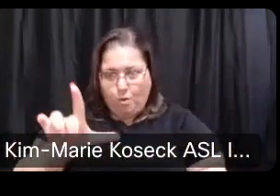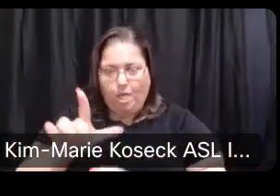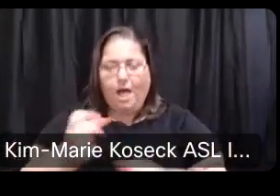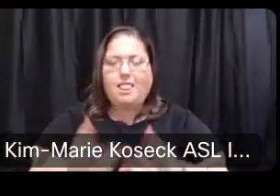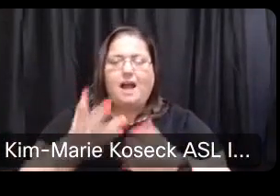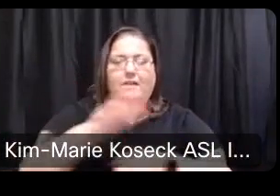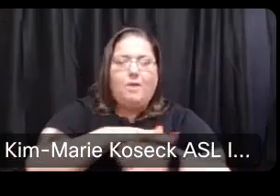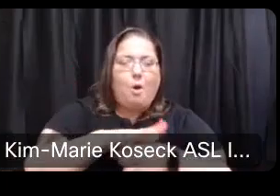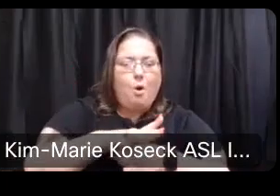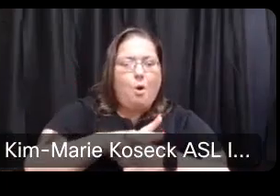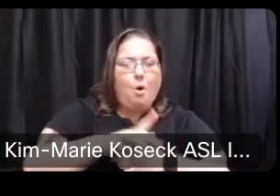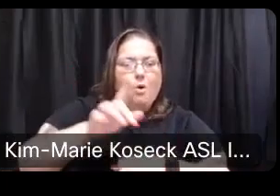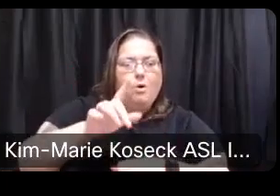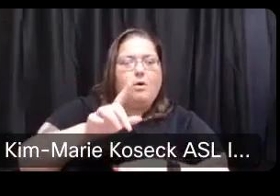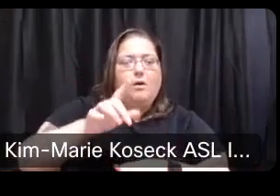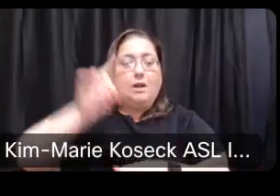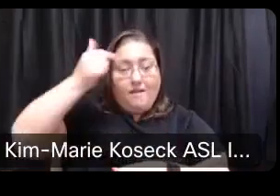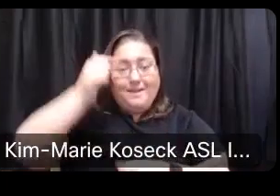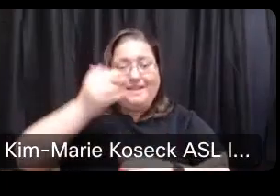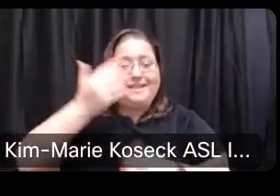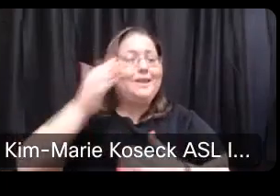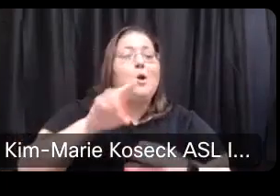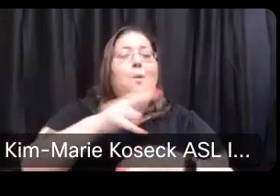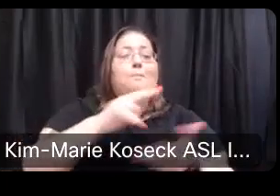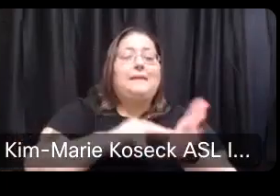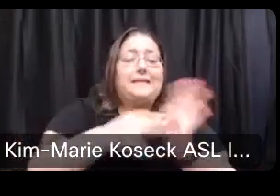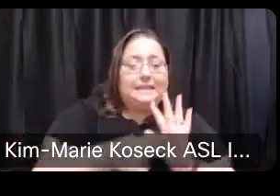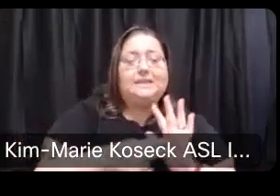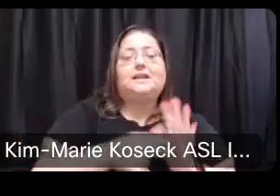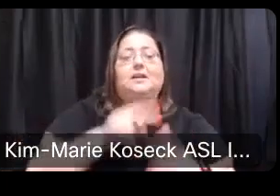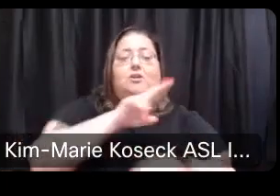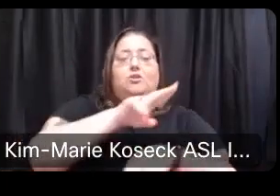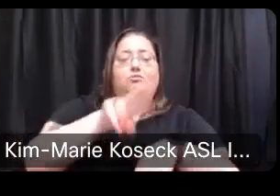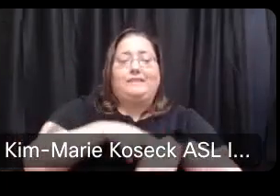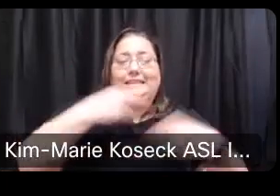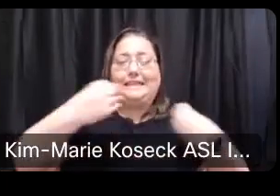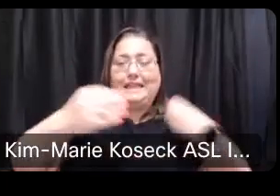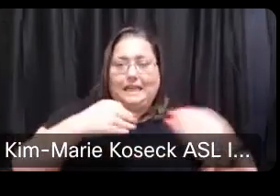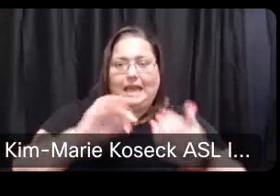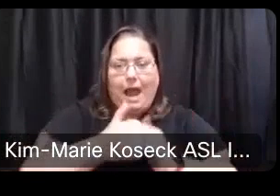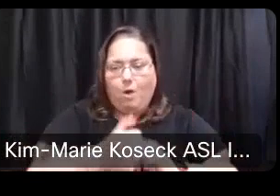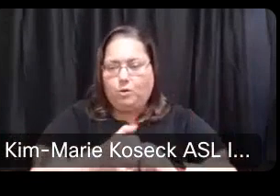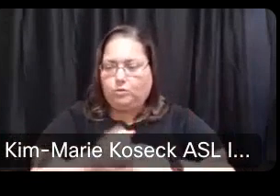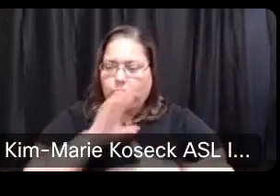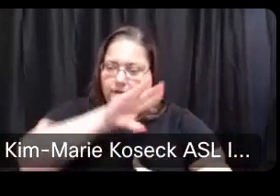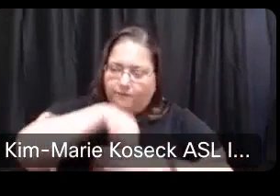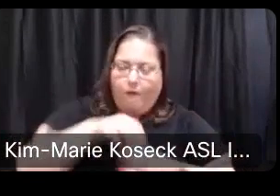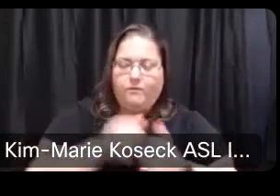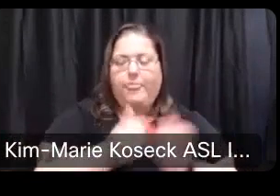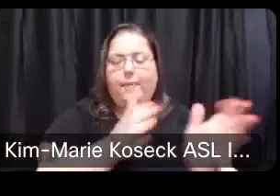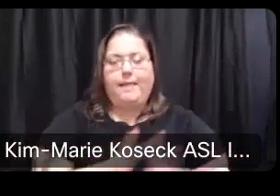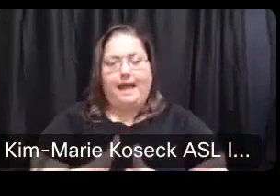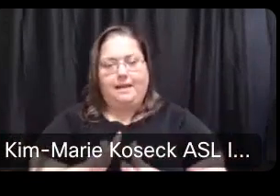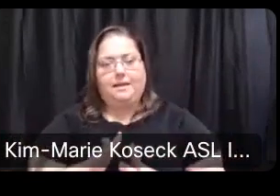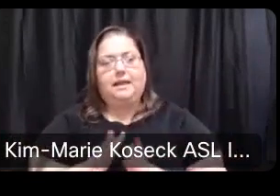know what resiliency meant, let alone how to incorporate it into their local actions and plans. So we developed this assessment tool